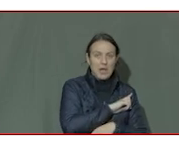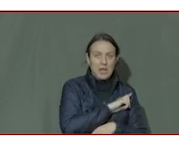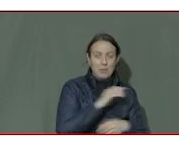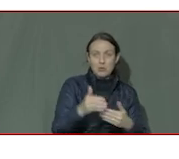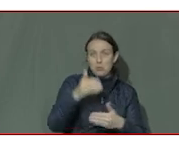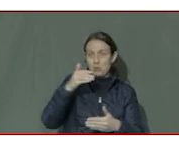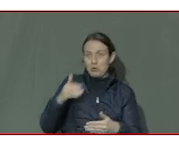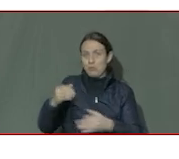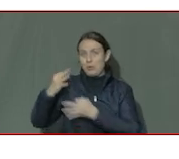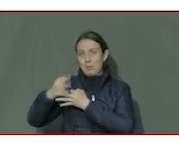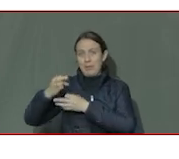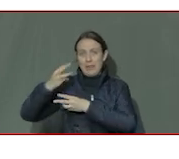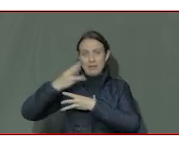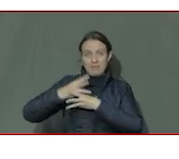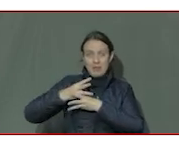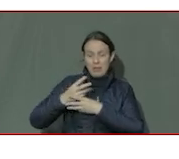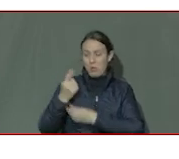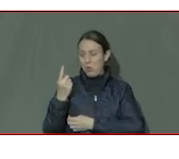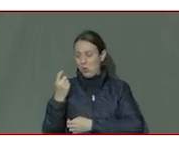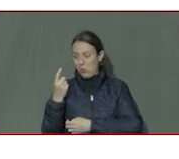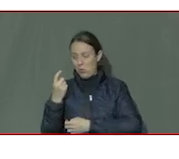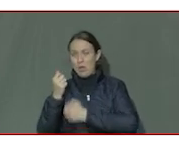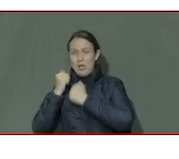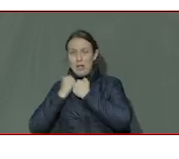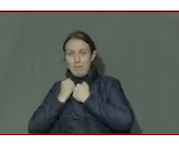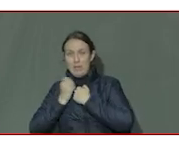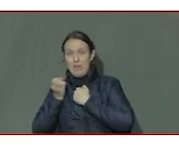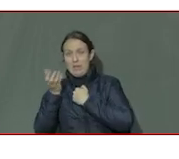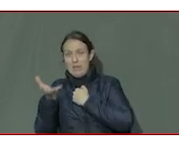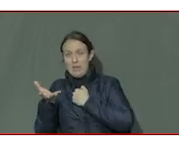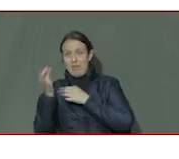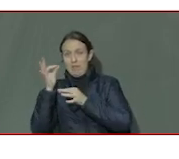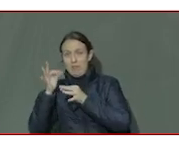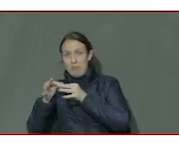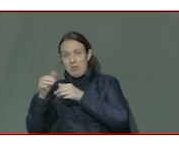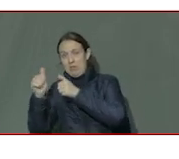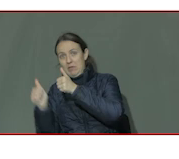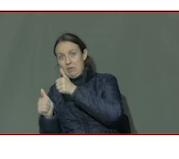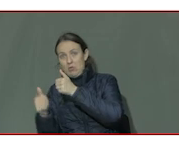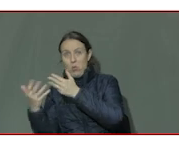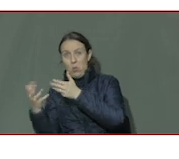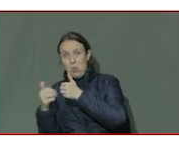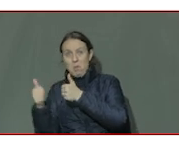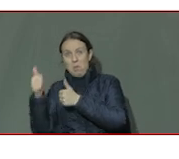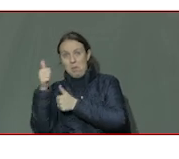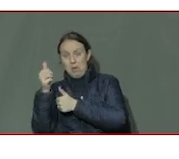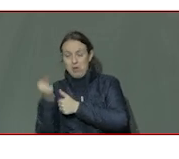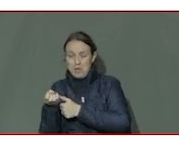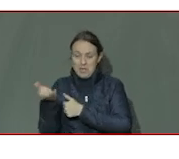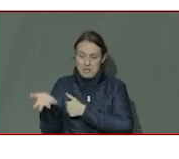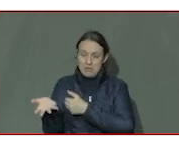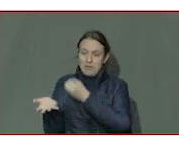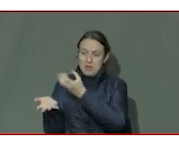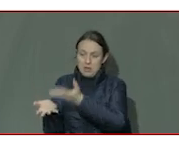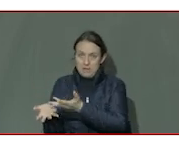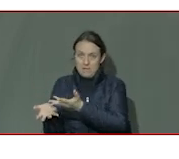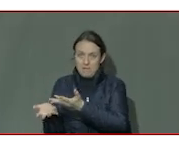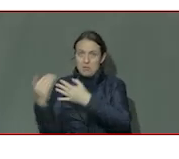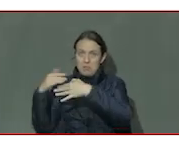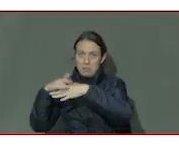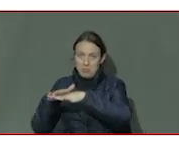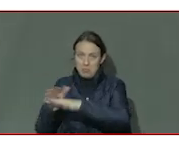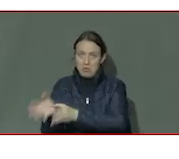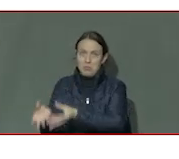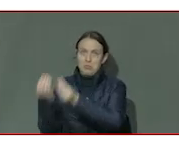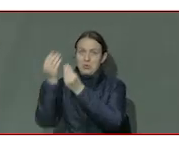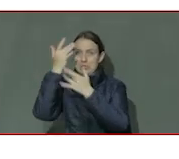this. One parent provided this allele. The other parent provided this allele, leading to a child being like that.